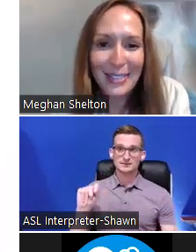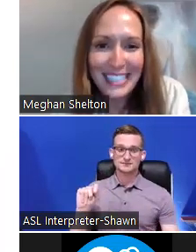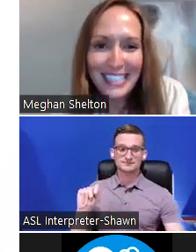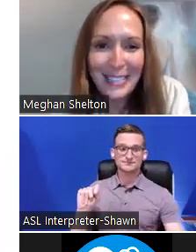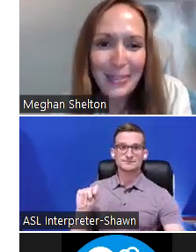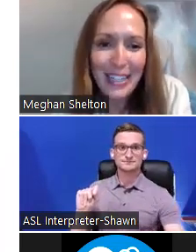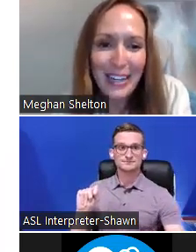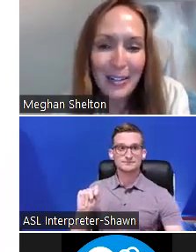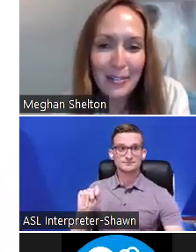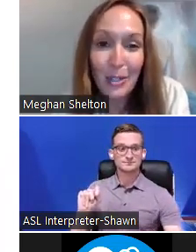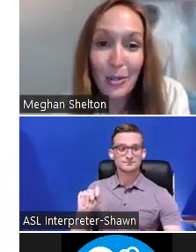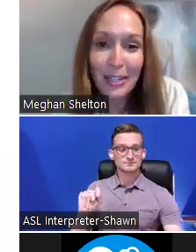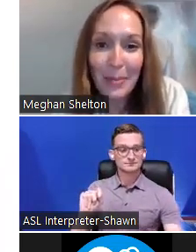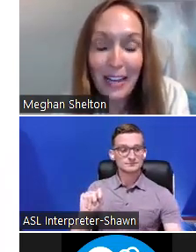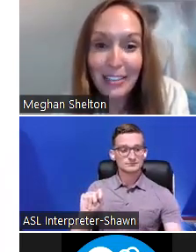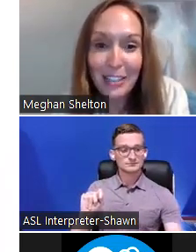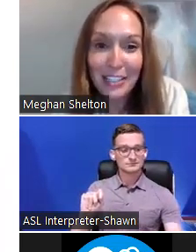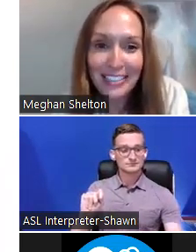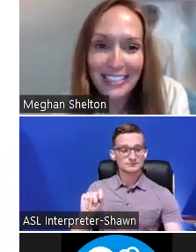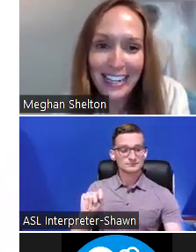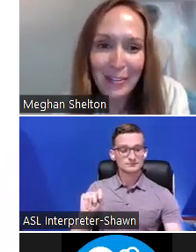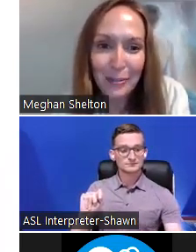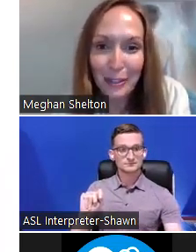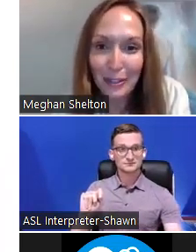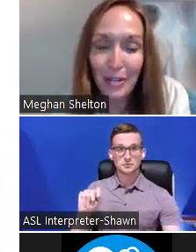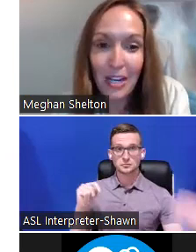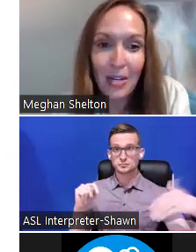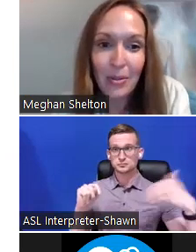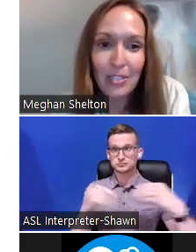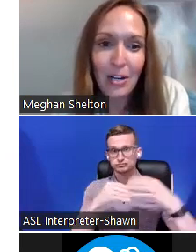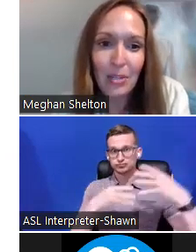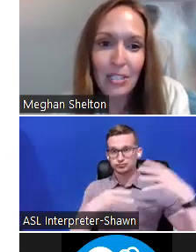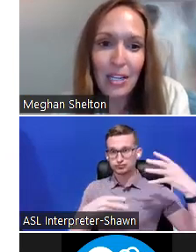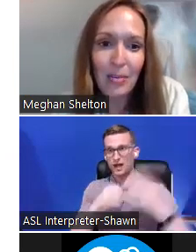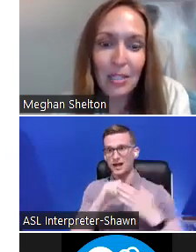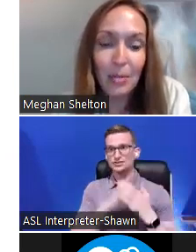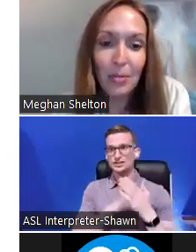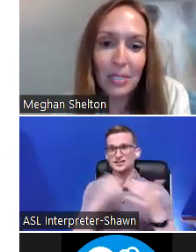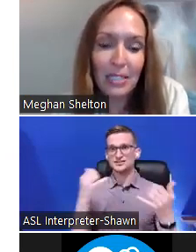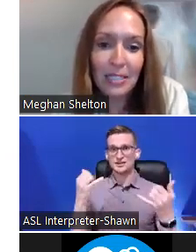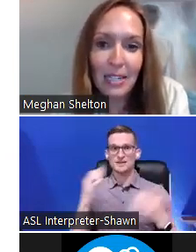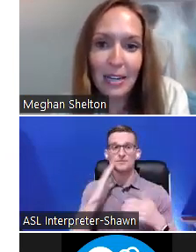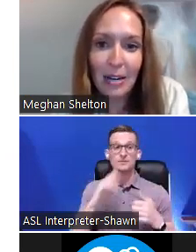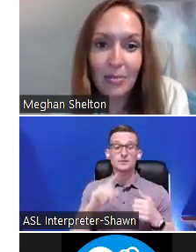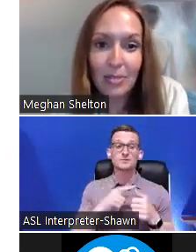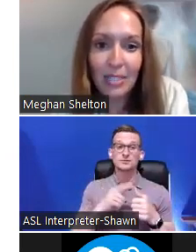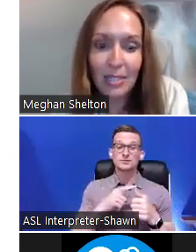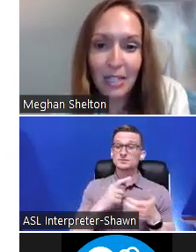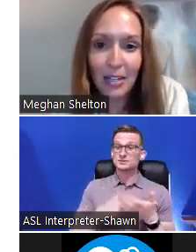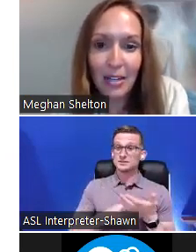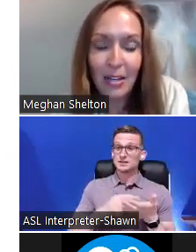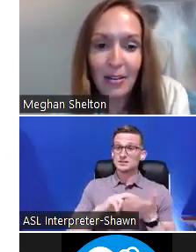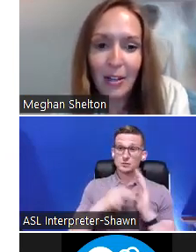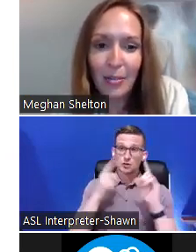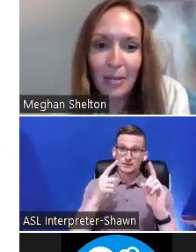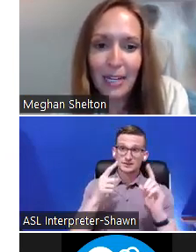As you can see, we have quite a packed agenda today for you. We will start with talking about the purpose and intended outcomes of this